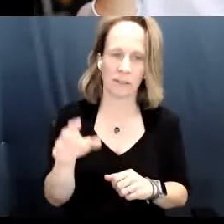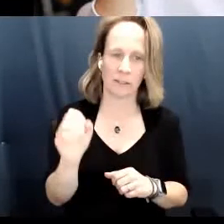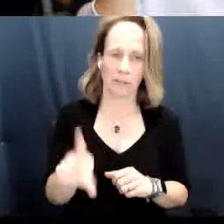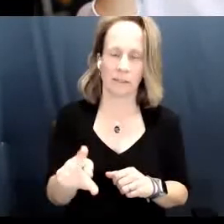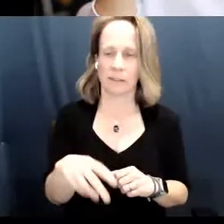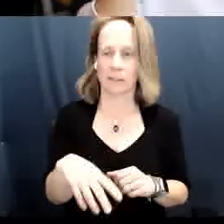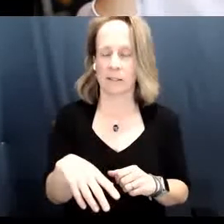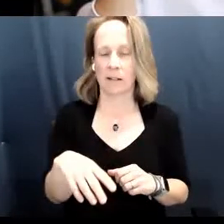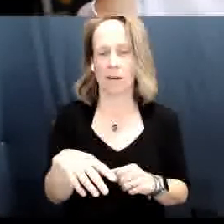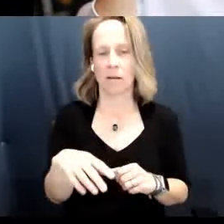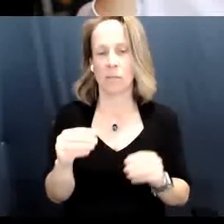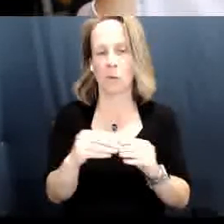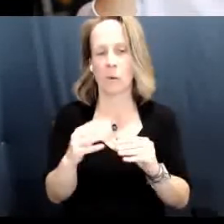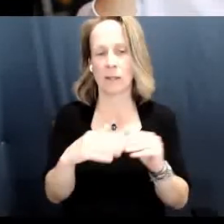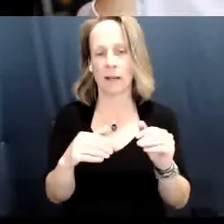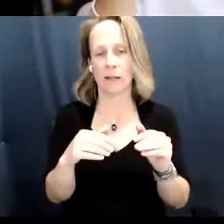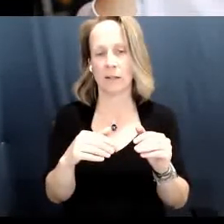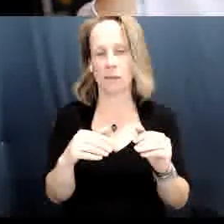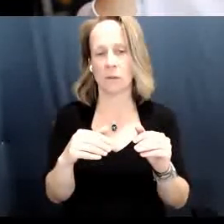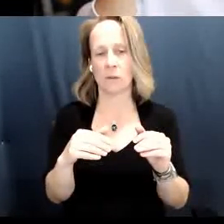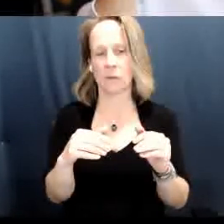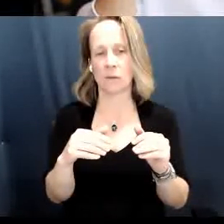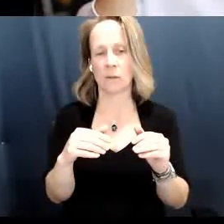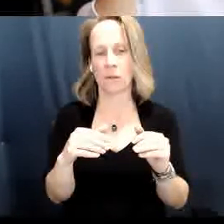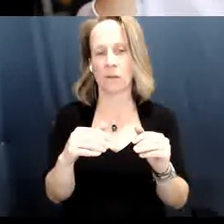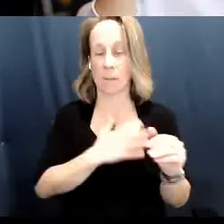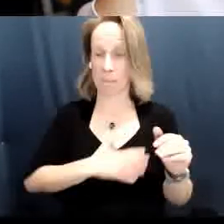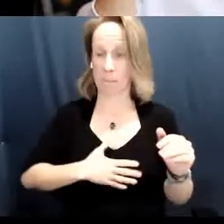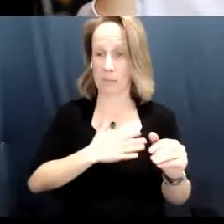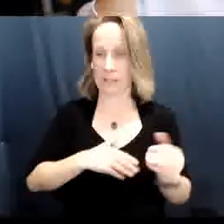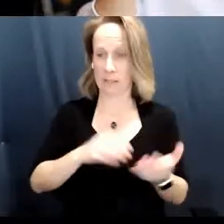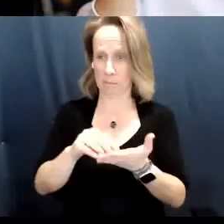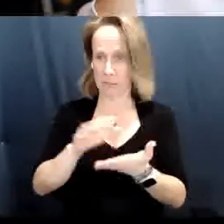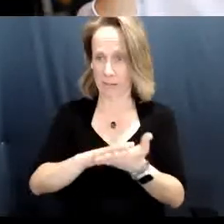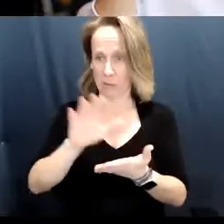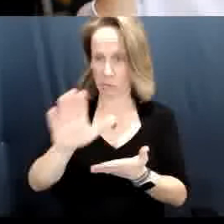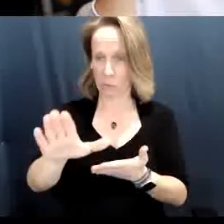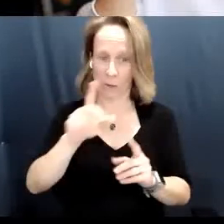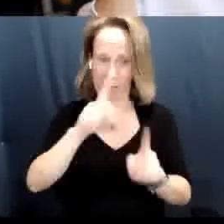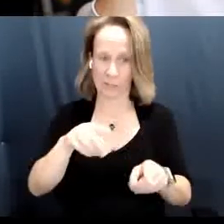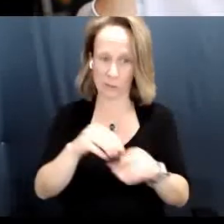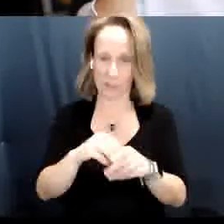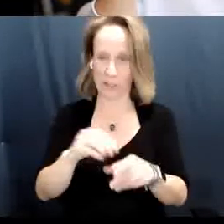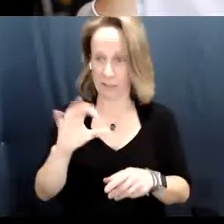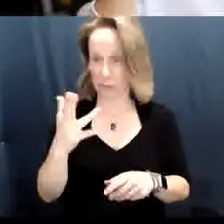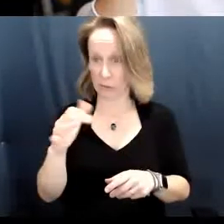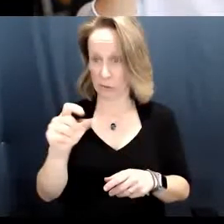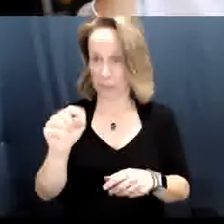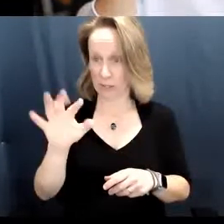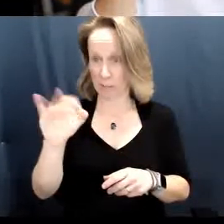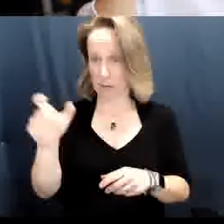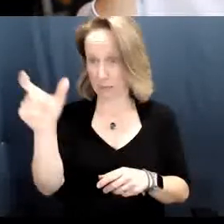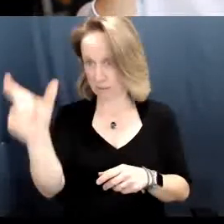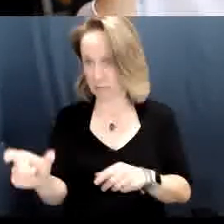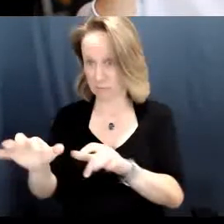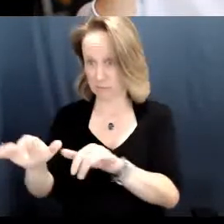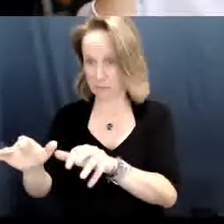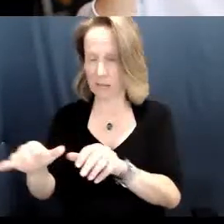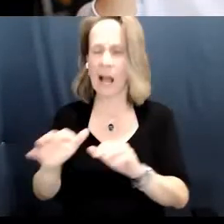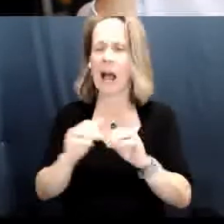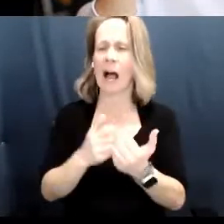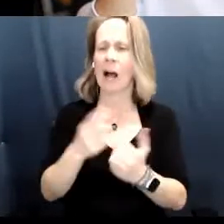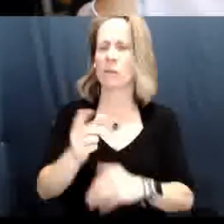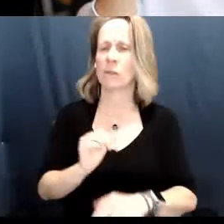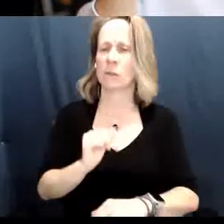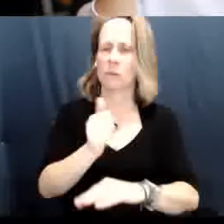about this. So please put your answers in the chat box. How do you create a sense of safety in your